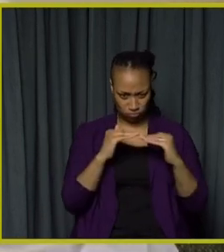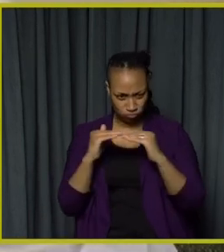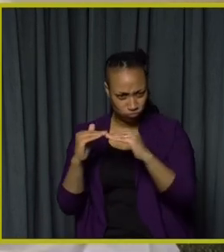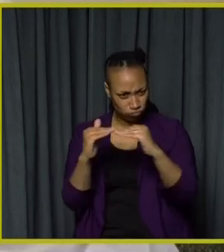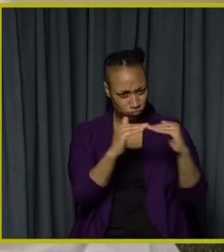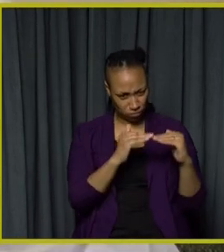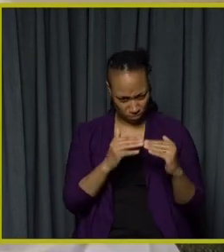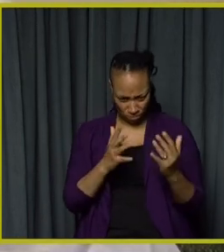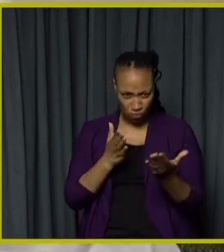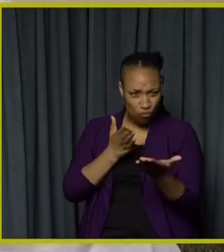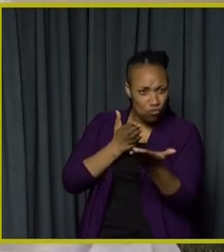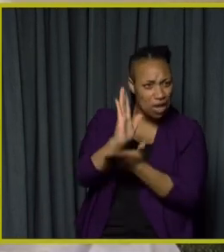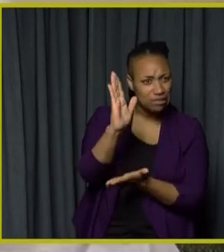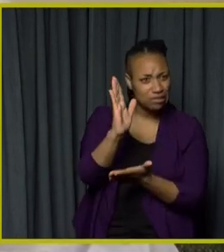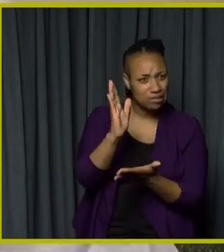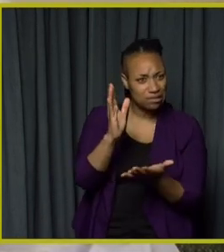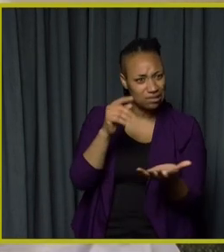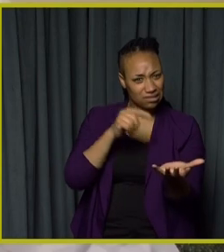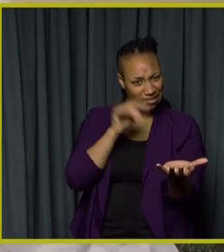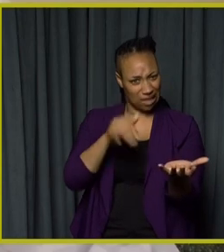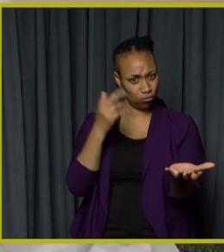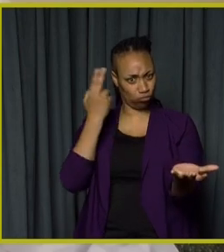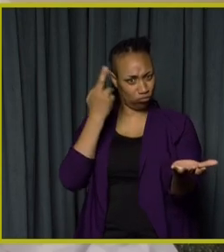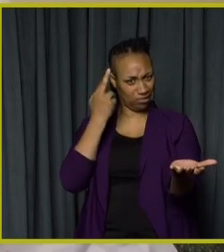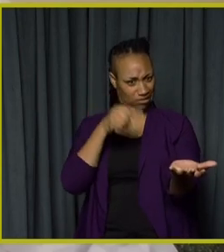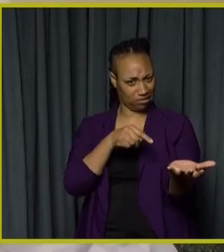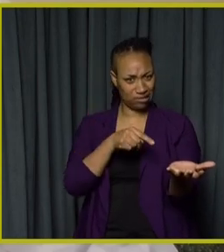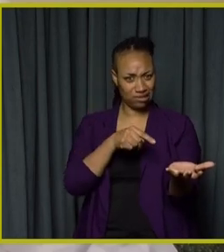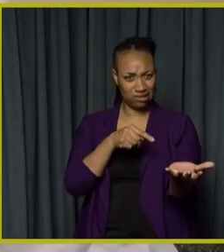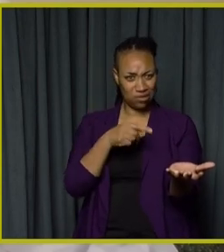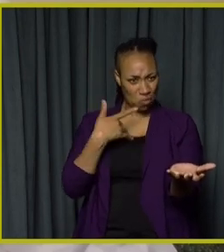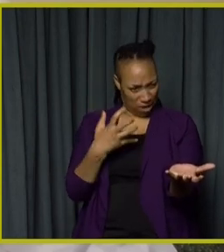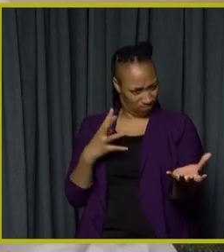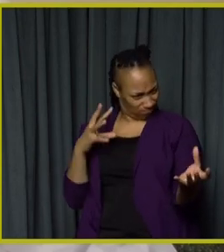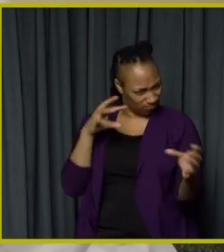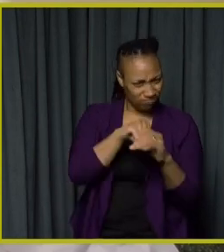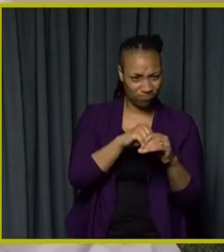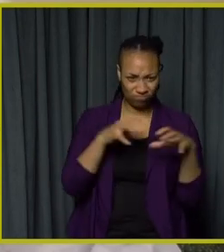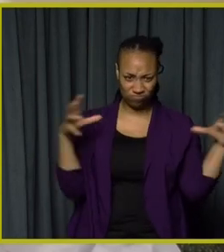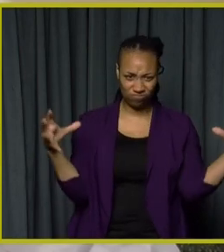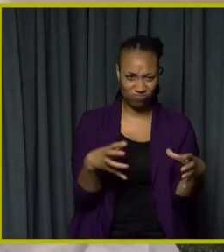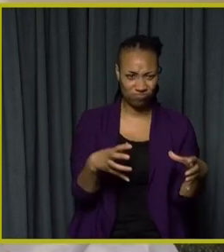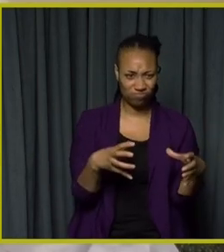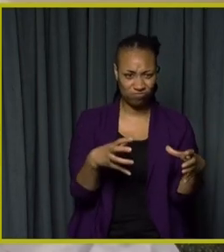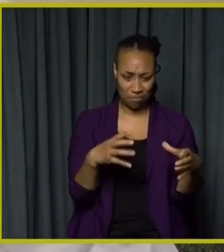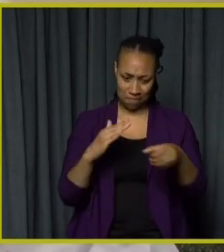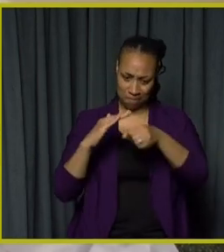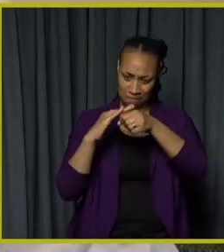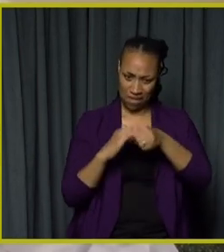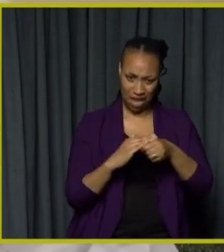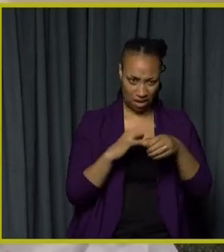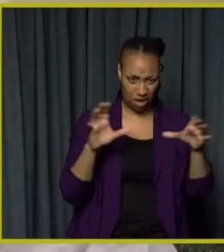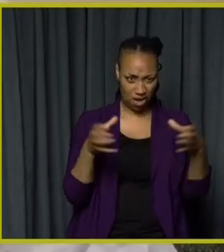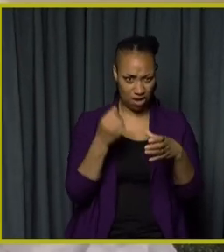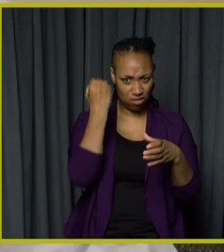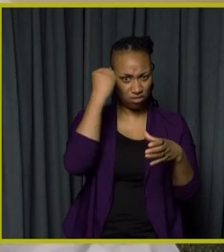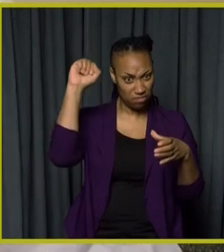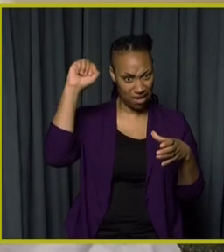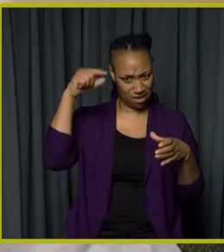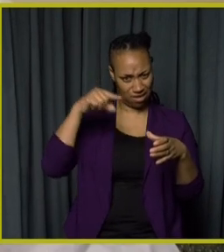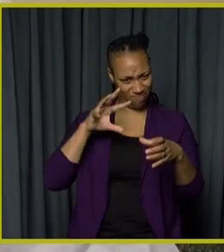why we are joining the Poor People's Campaign, a national call for moral revival, to ensure that our communities can